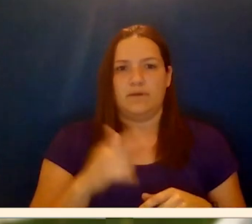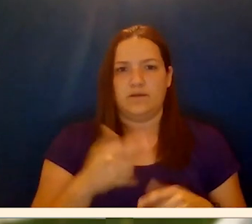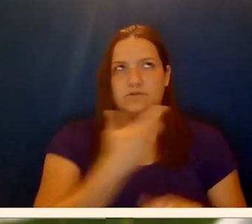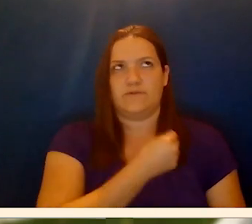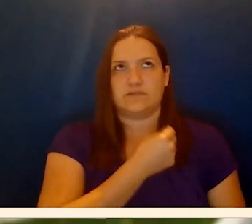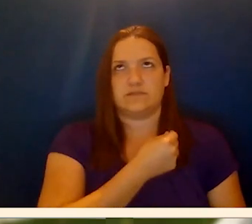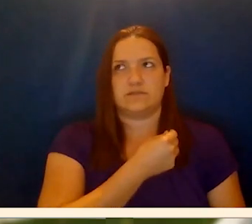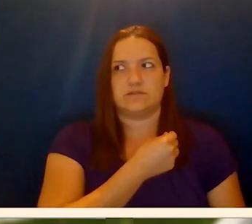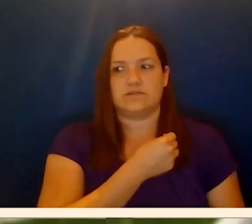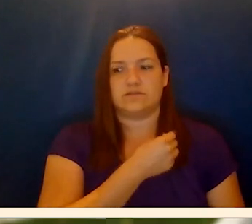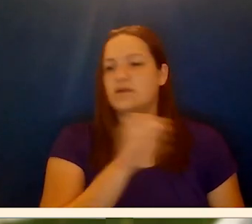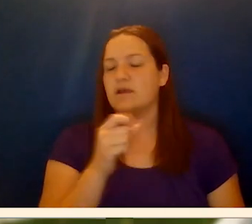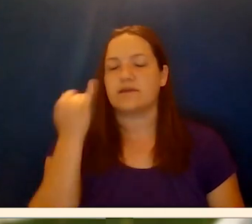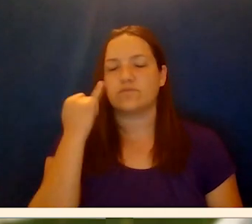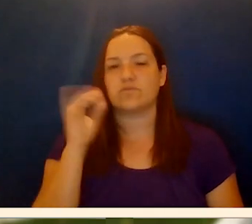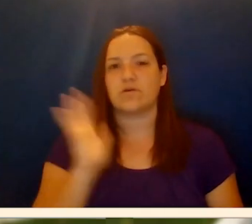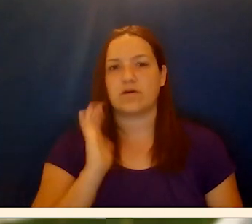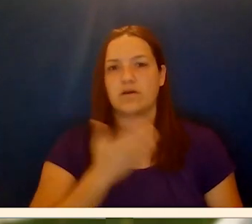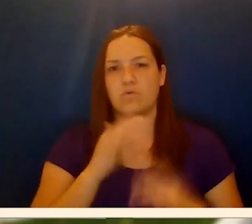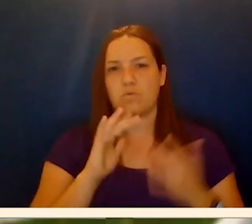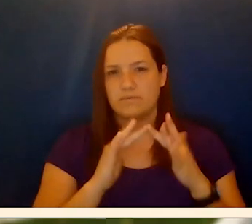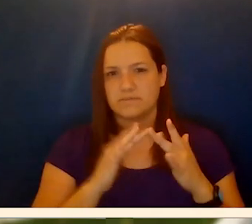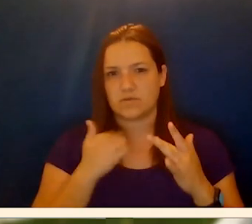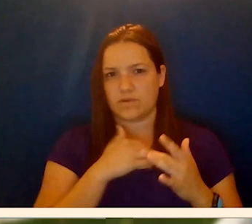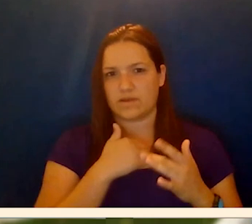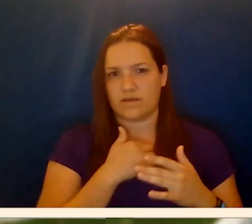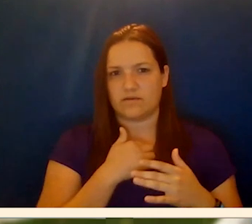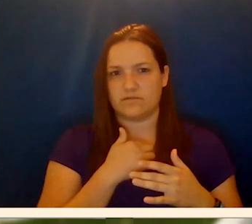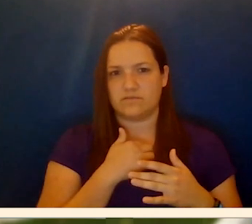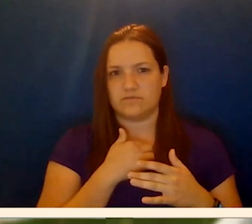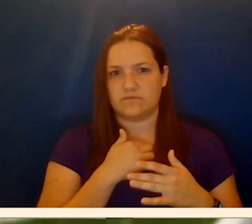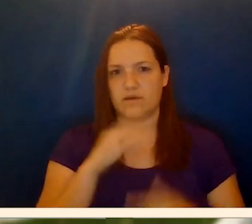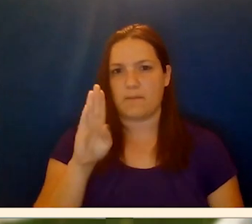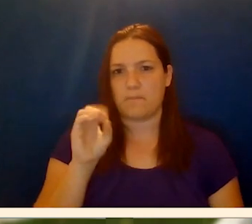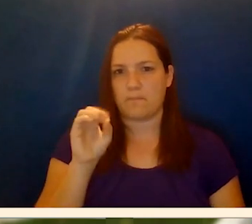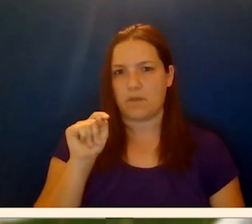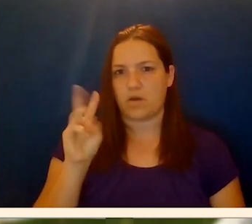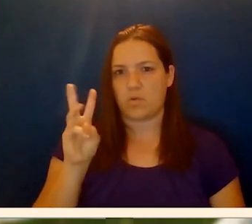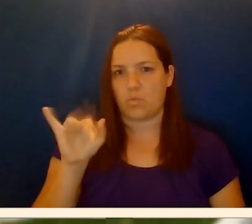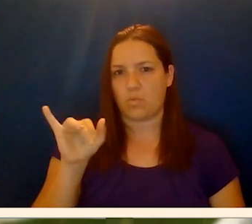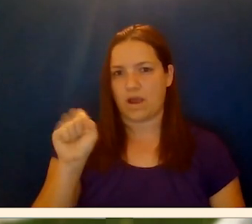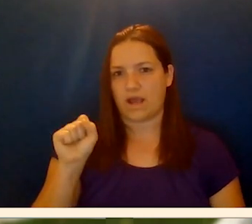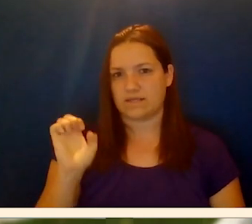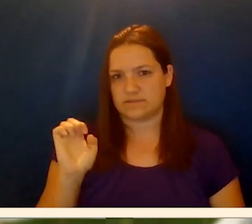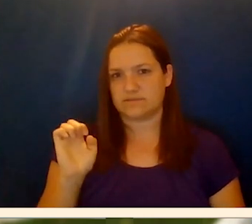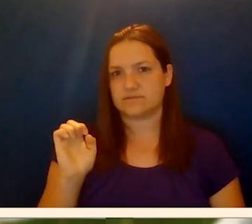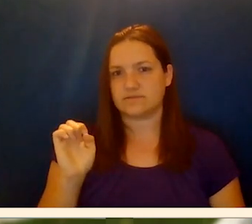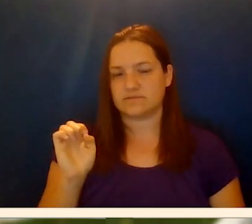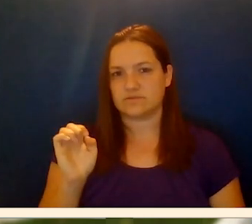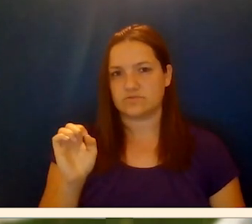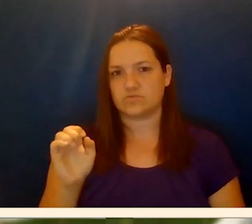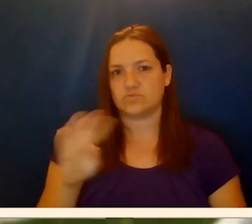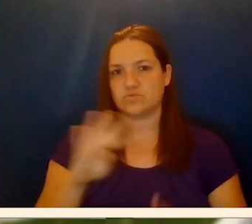we have the Clockwise is the platform that's used there, where you can schedule an appointment. But Tulare, I believe, is